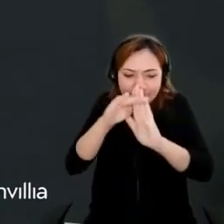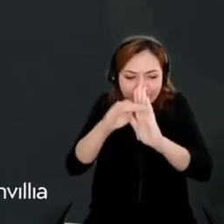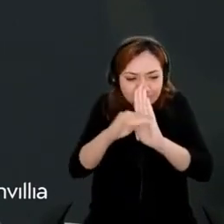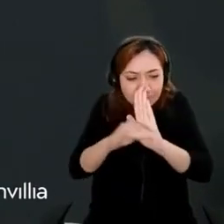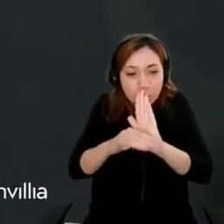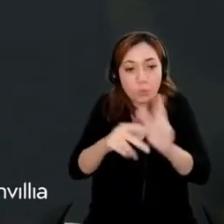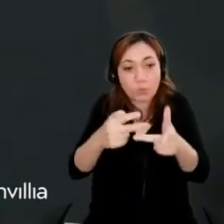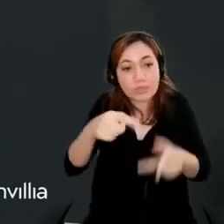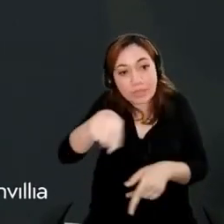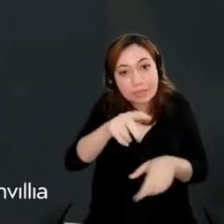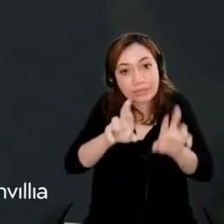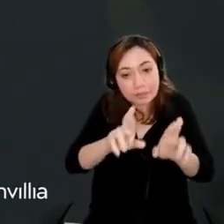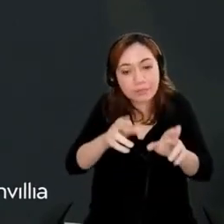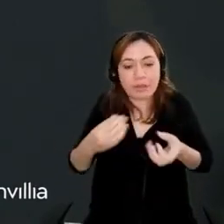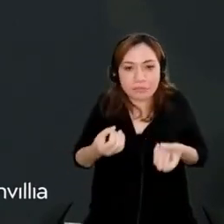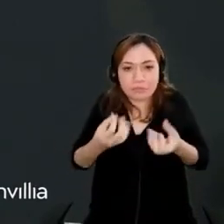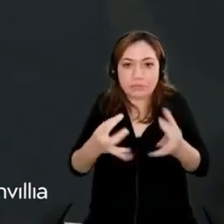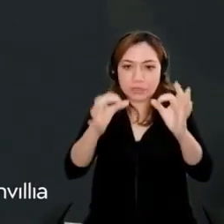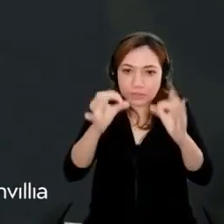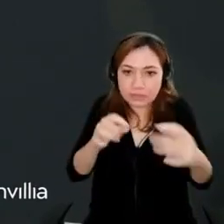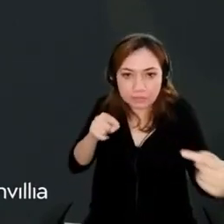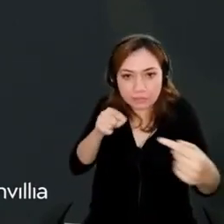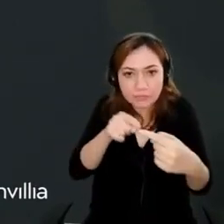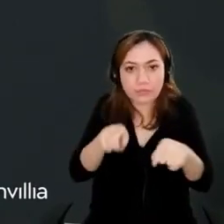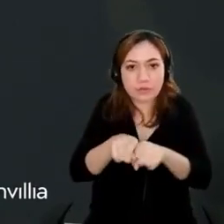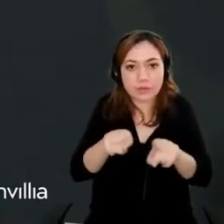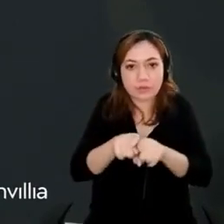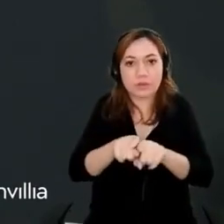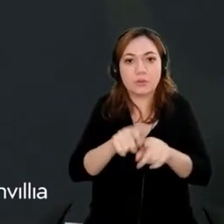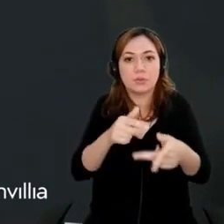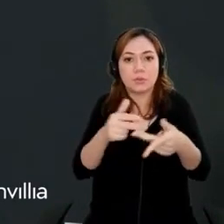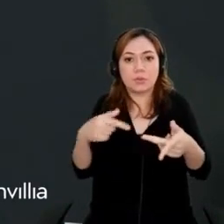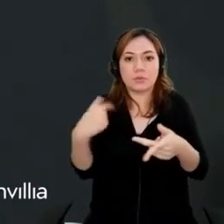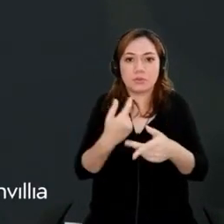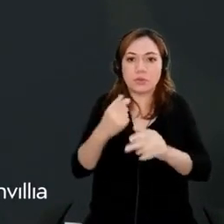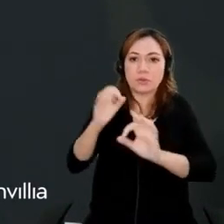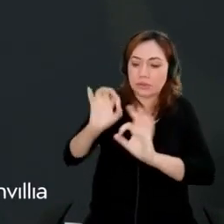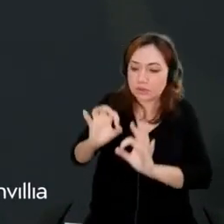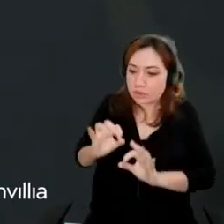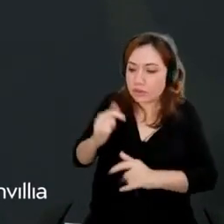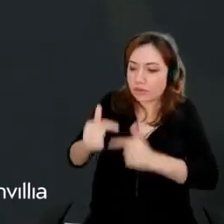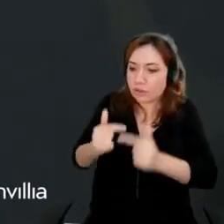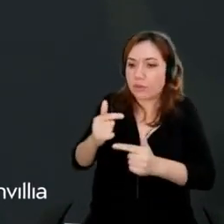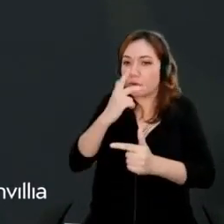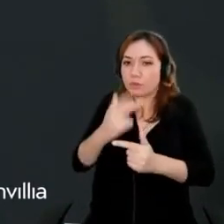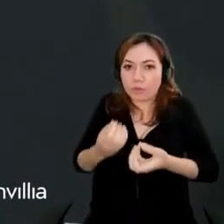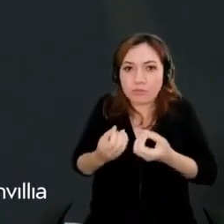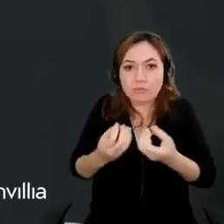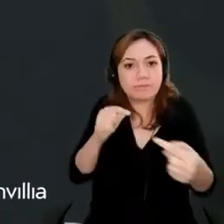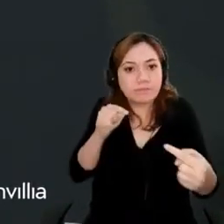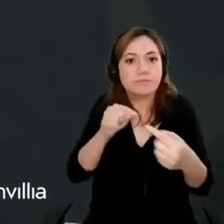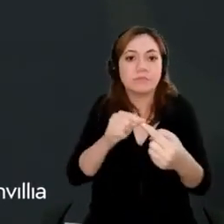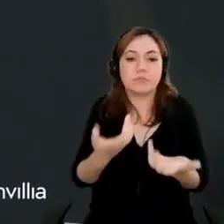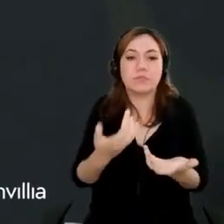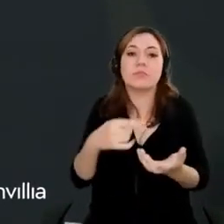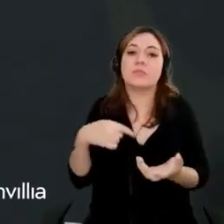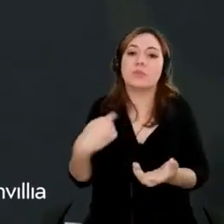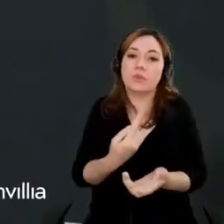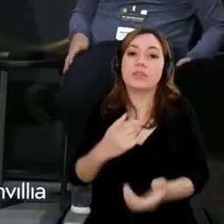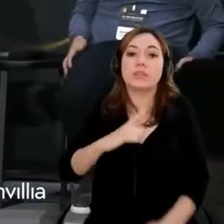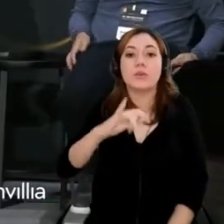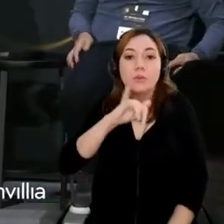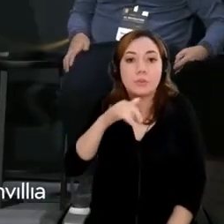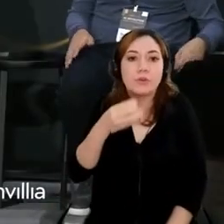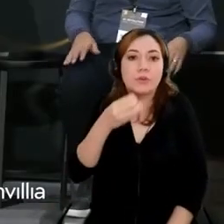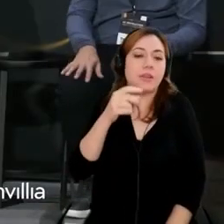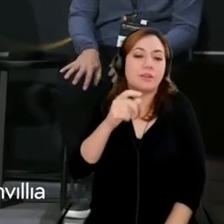delight. It's the same as we've all been kind of working towards for years, but we've got this opportunity to make it even better. Thank you